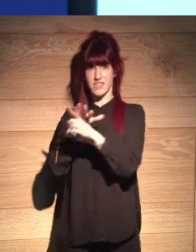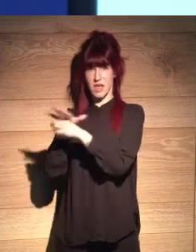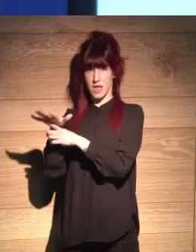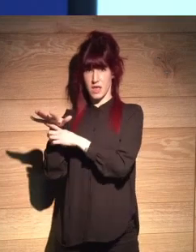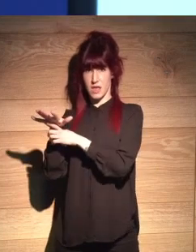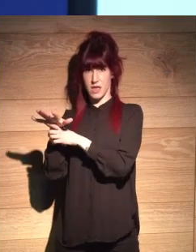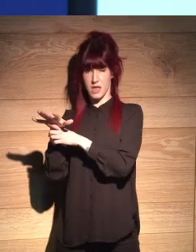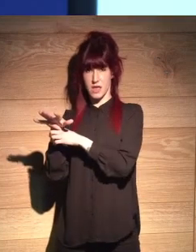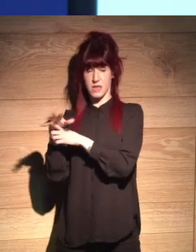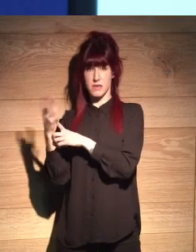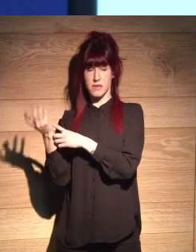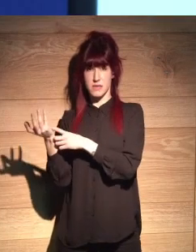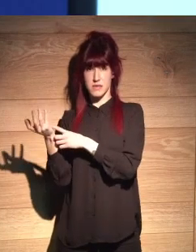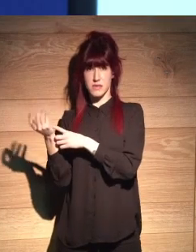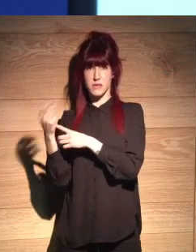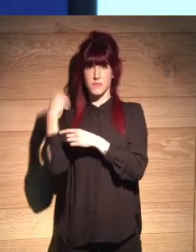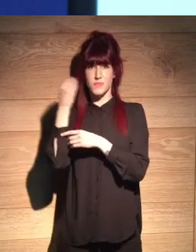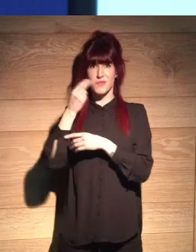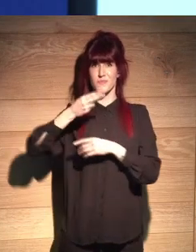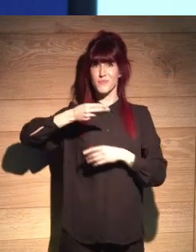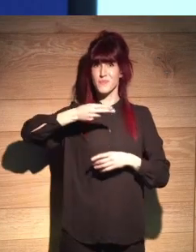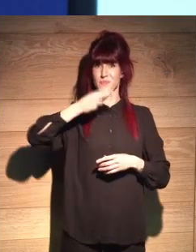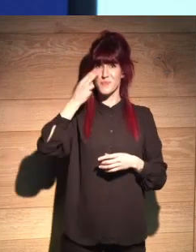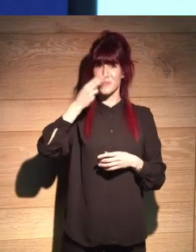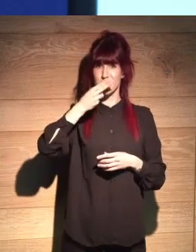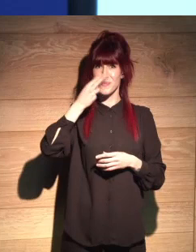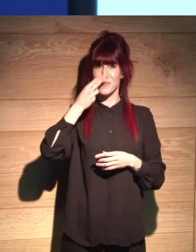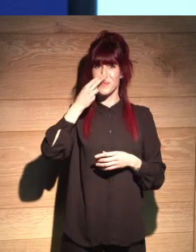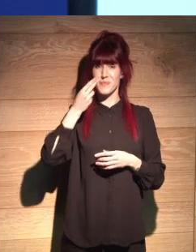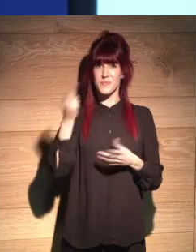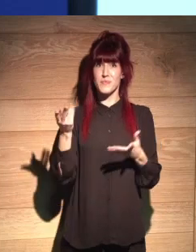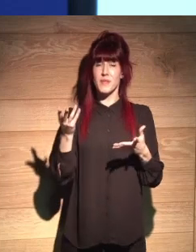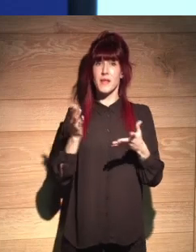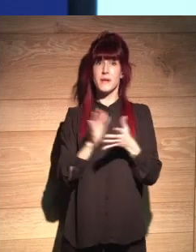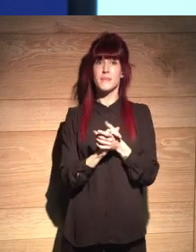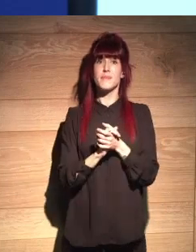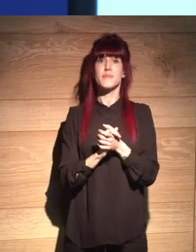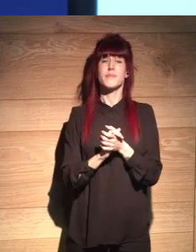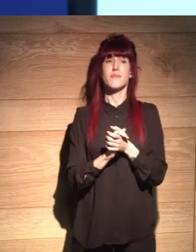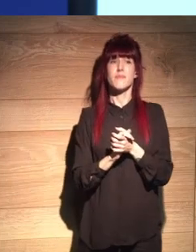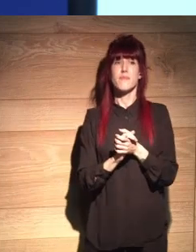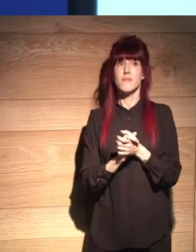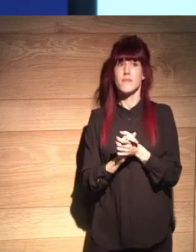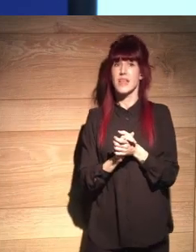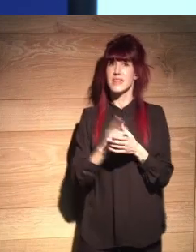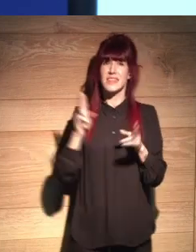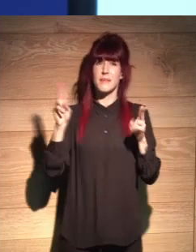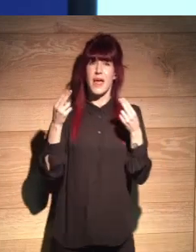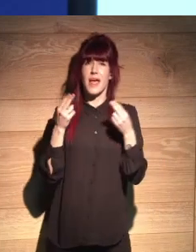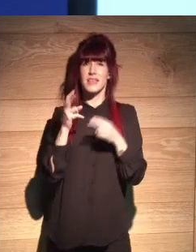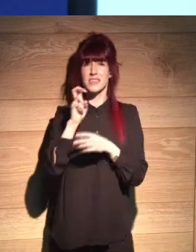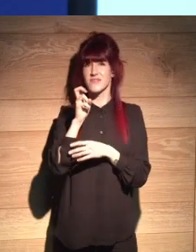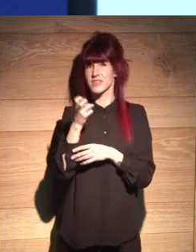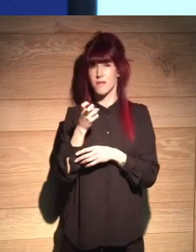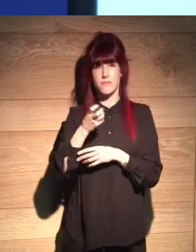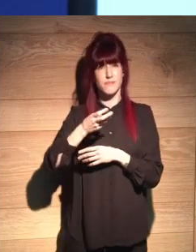And the effect, I think it's very interesting because the effect of different dimensions of diversity were the most additive.